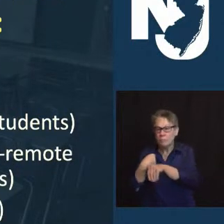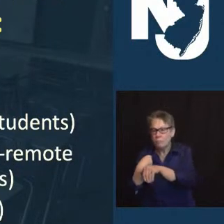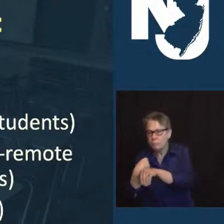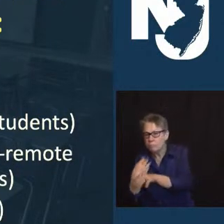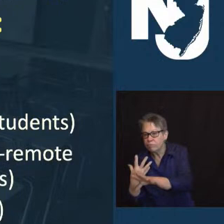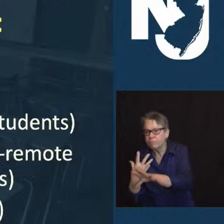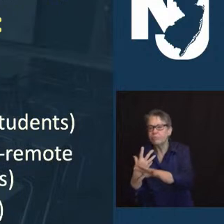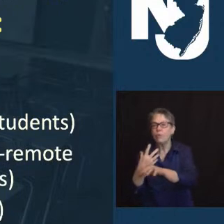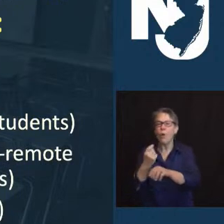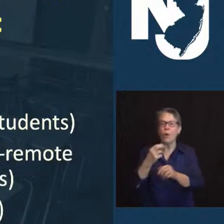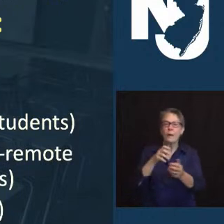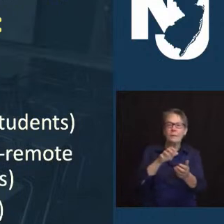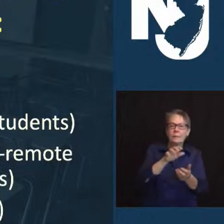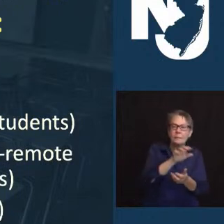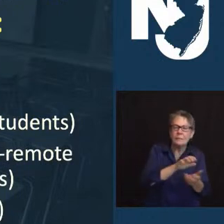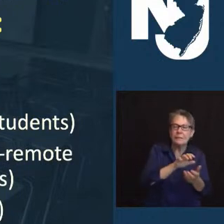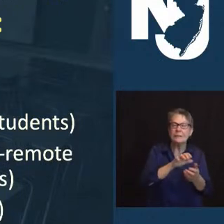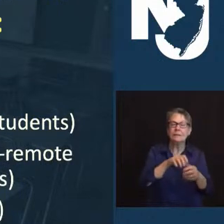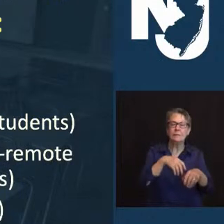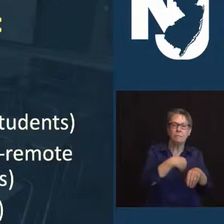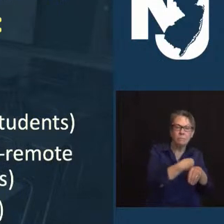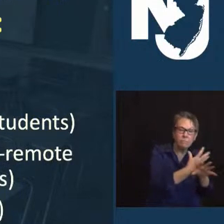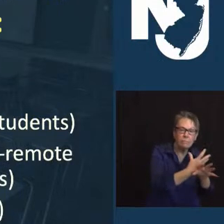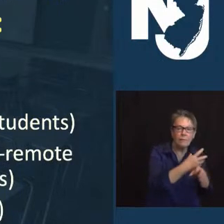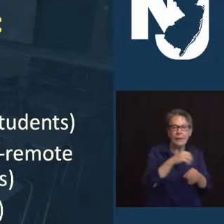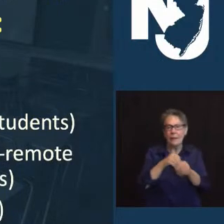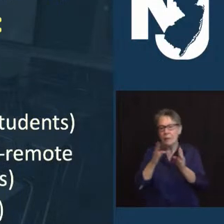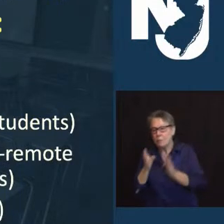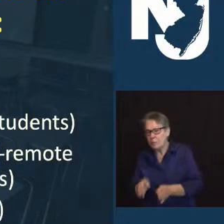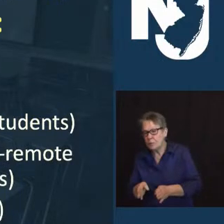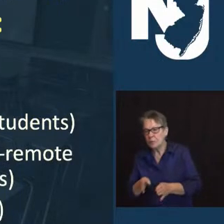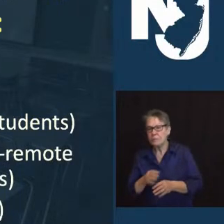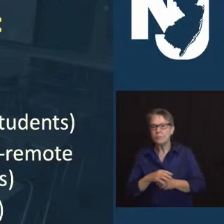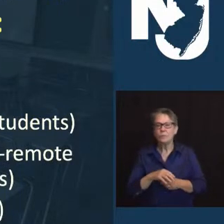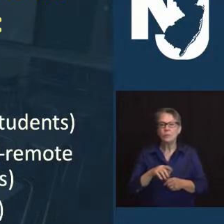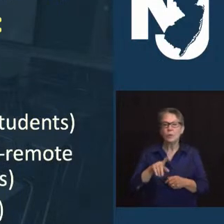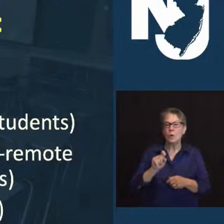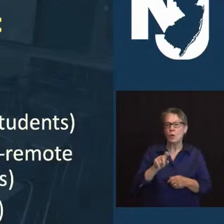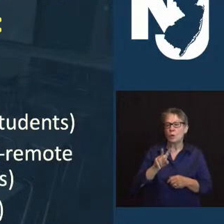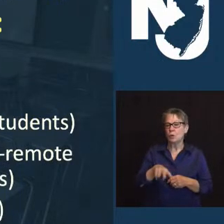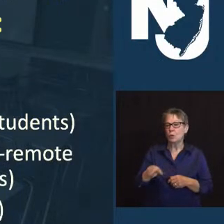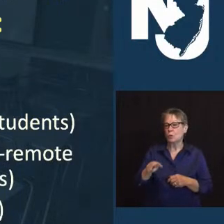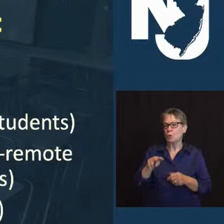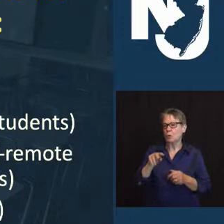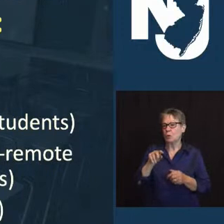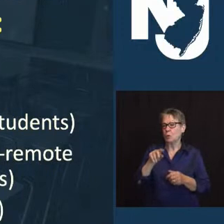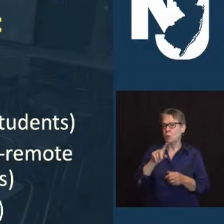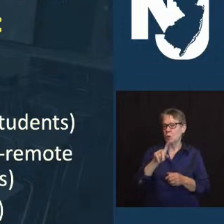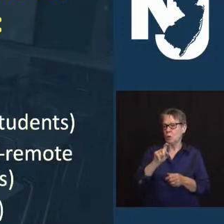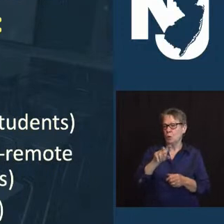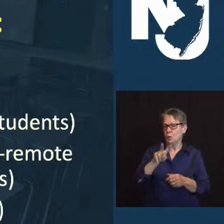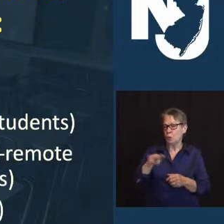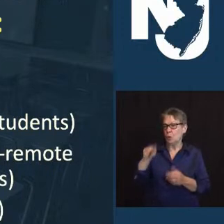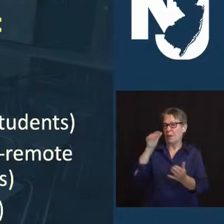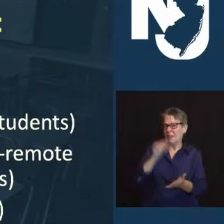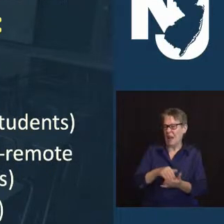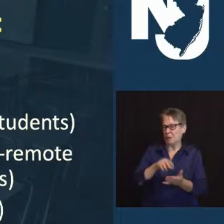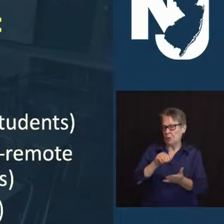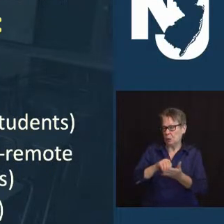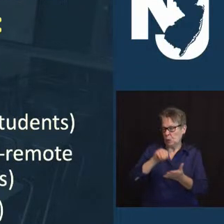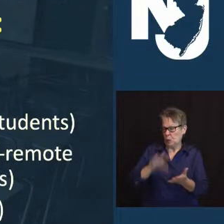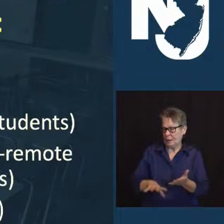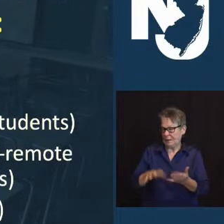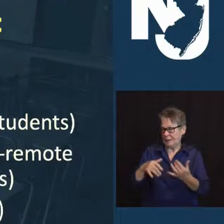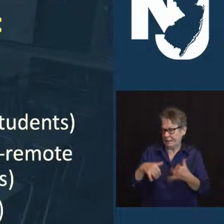almost 122,000. And just under 362,000 students in